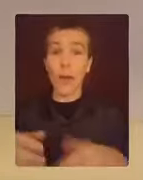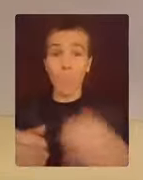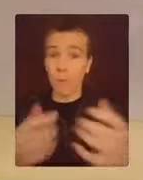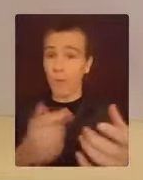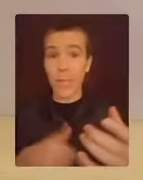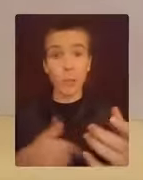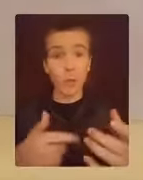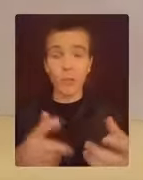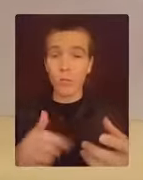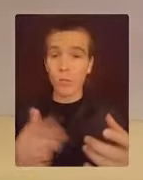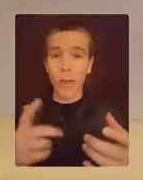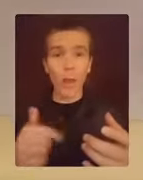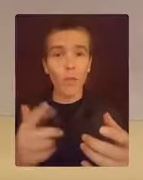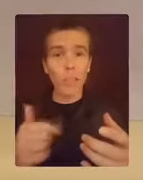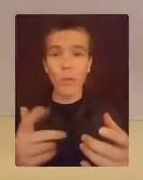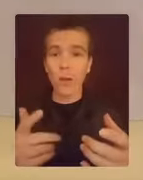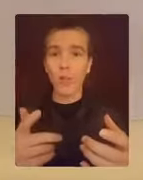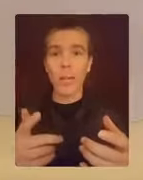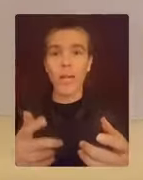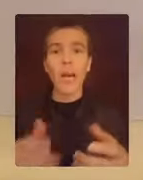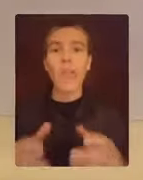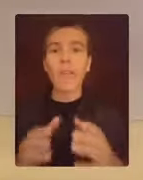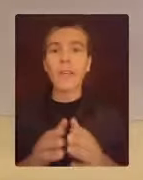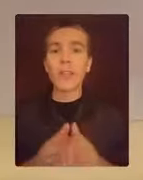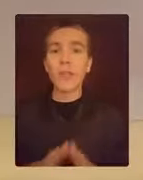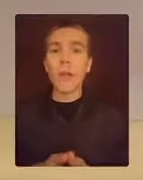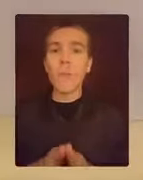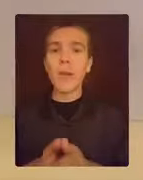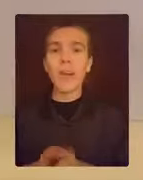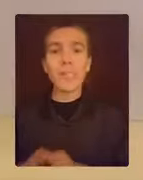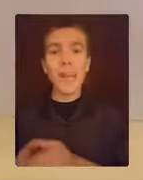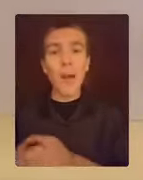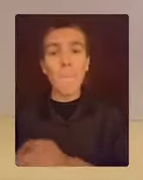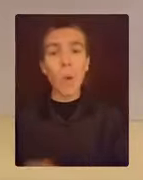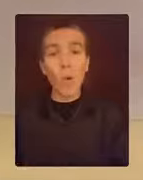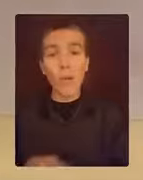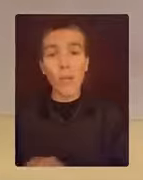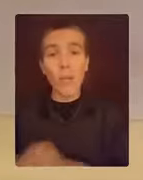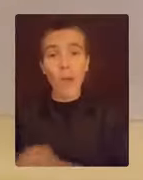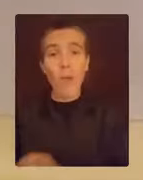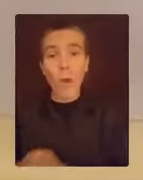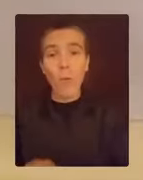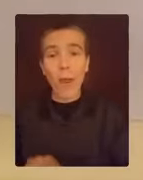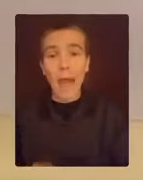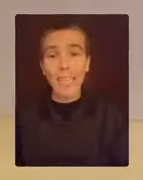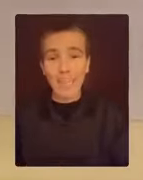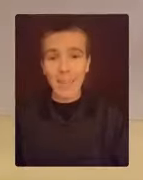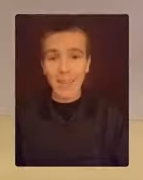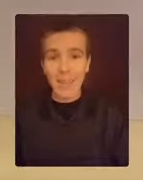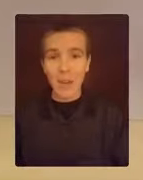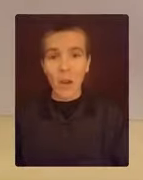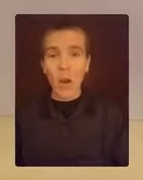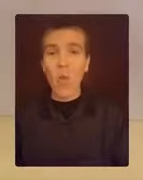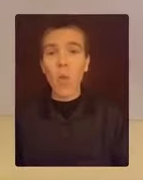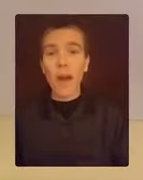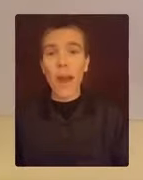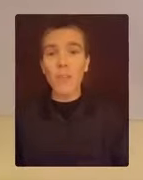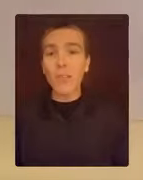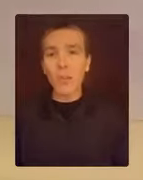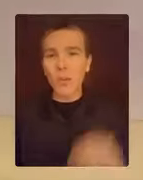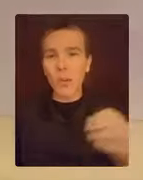whether and Facebook, staying on Facebook all day. They do it because they are bored with their own reality. Well,